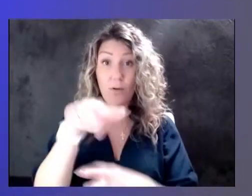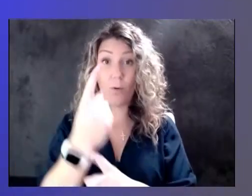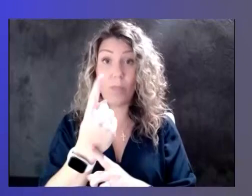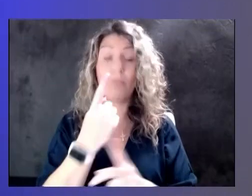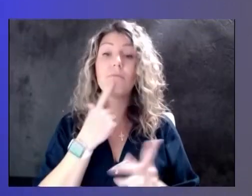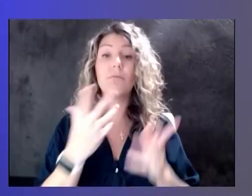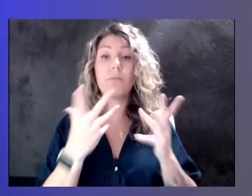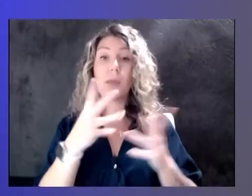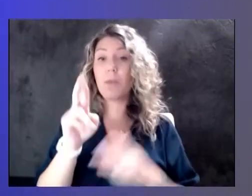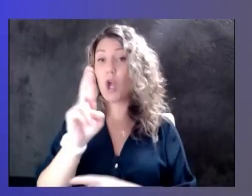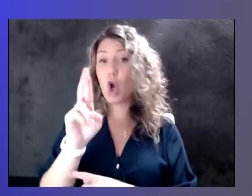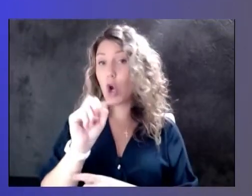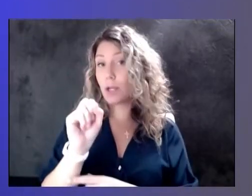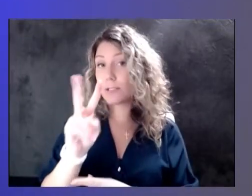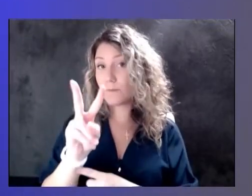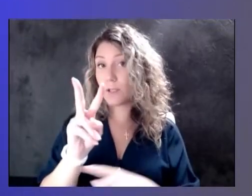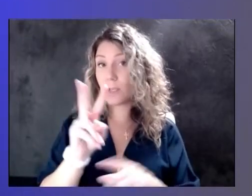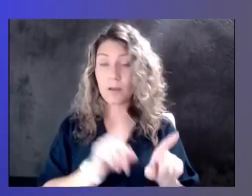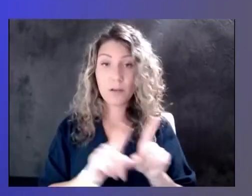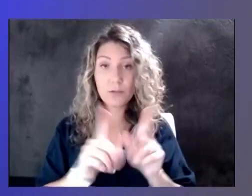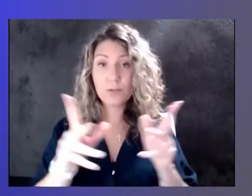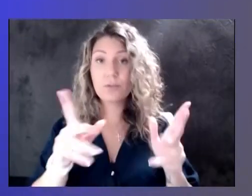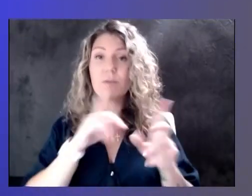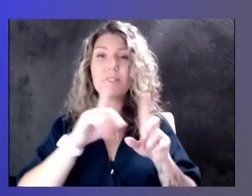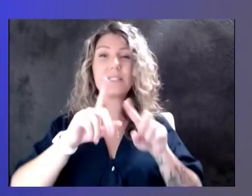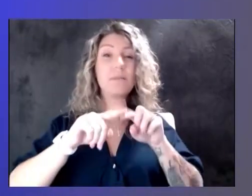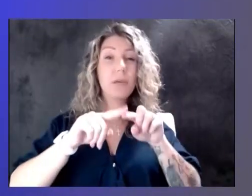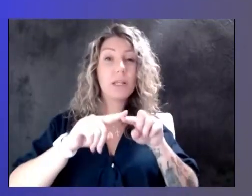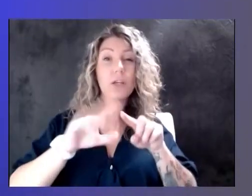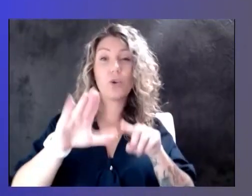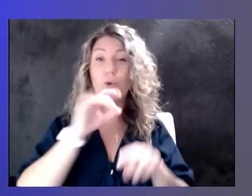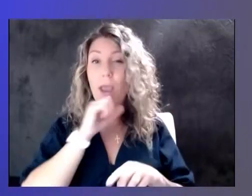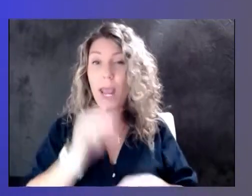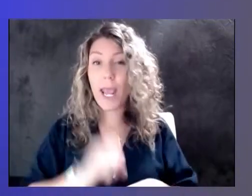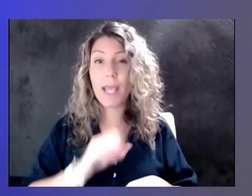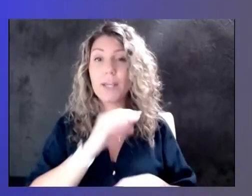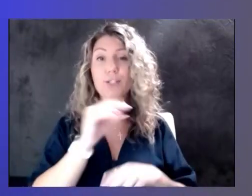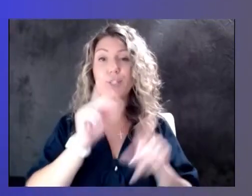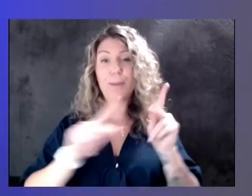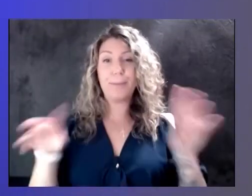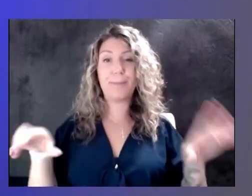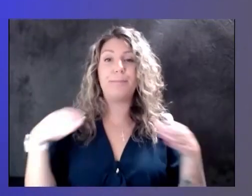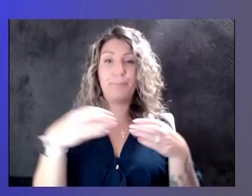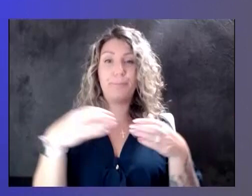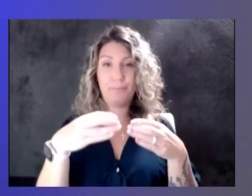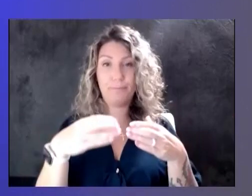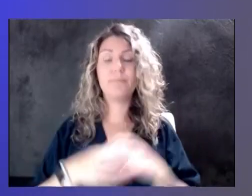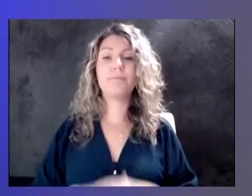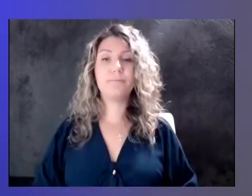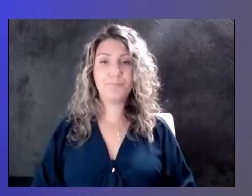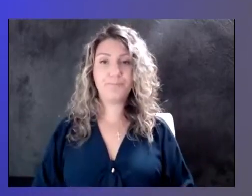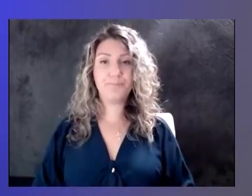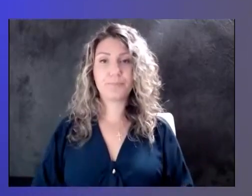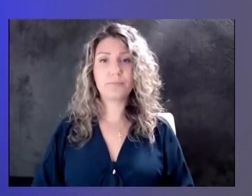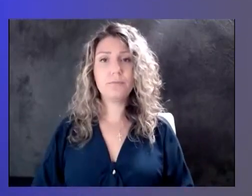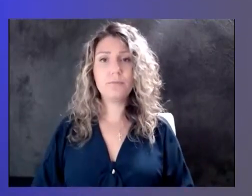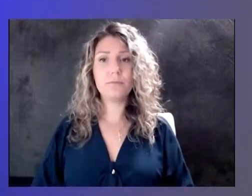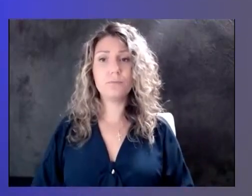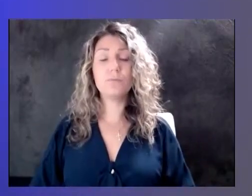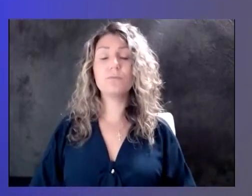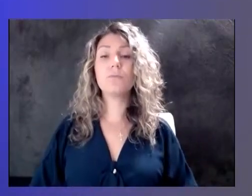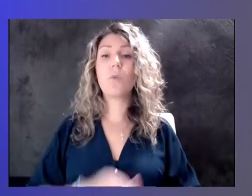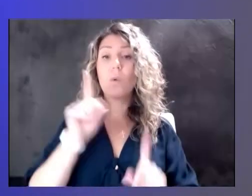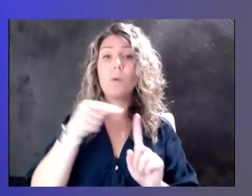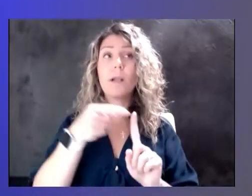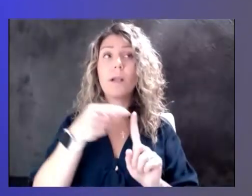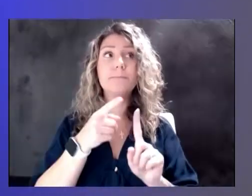RSV as well, depending on sort of your age and population. But when we move,